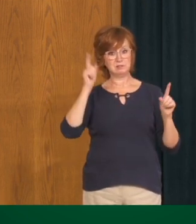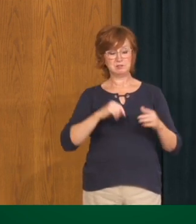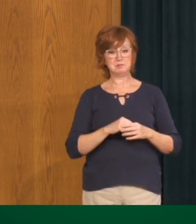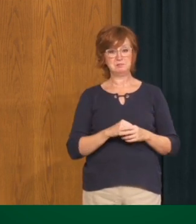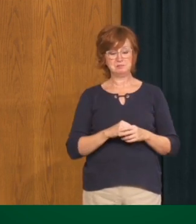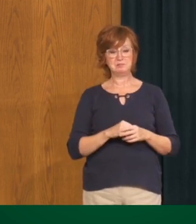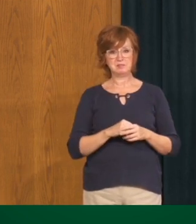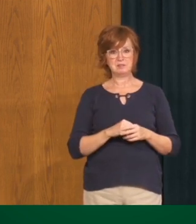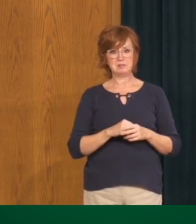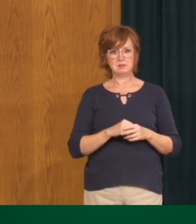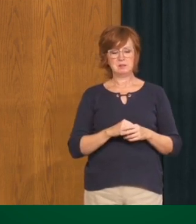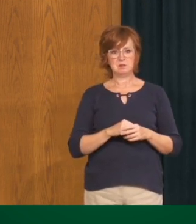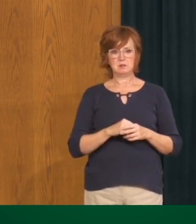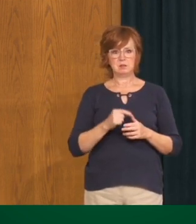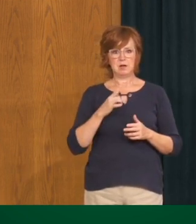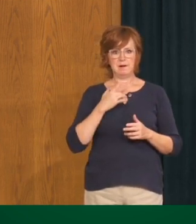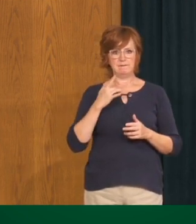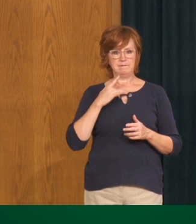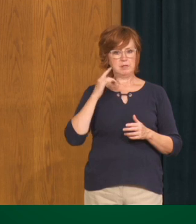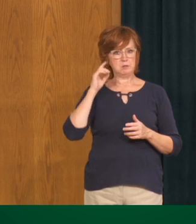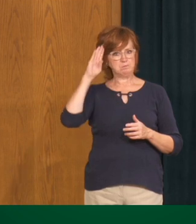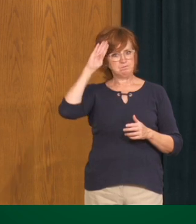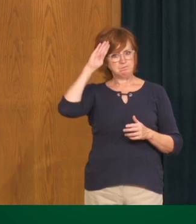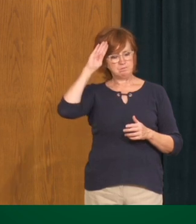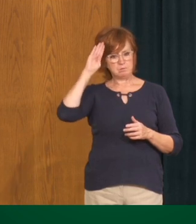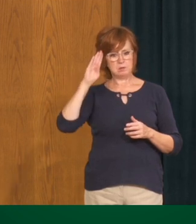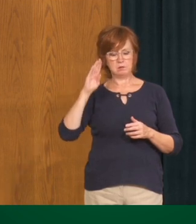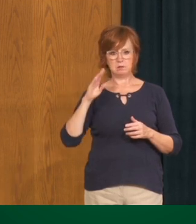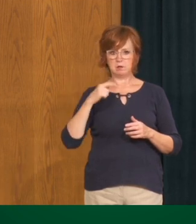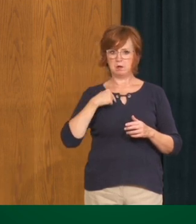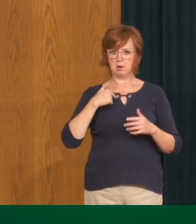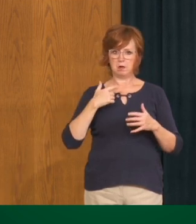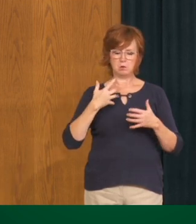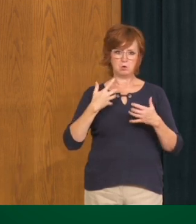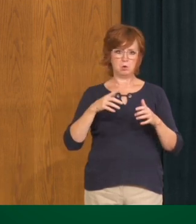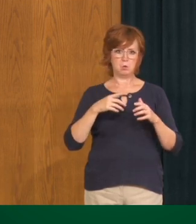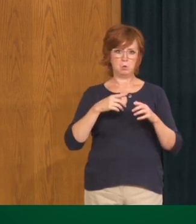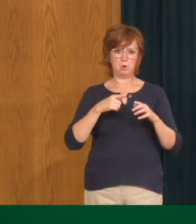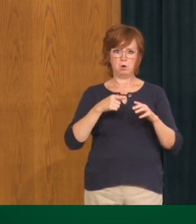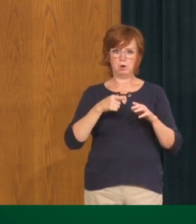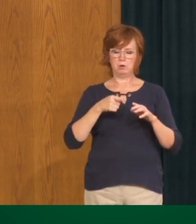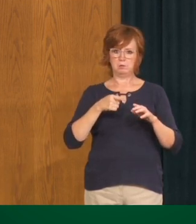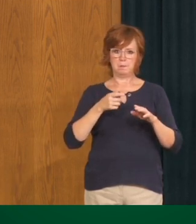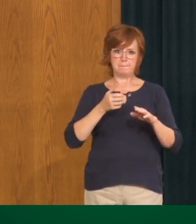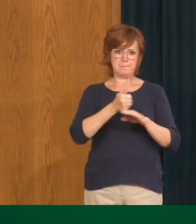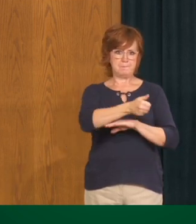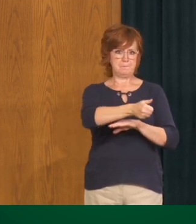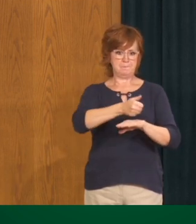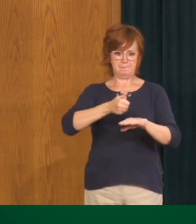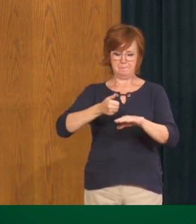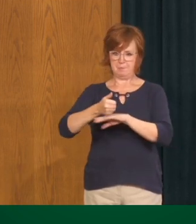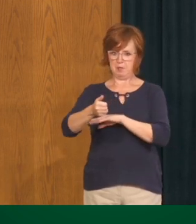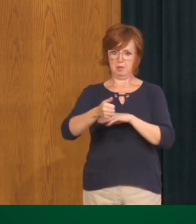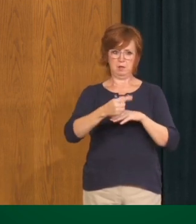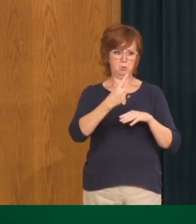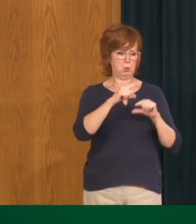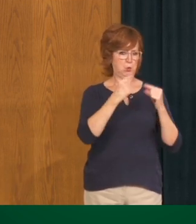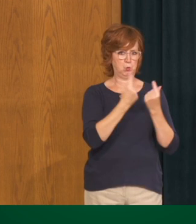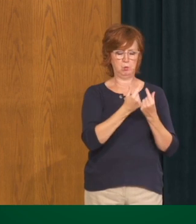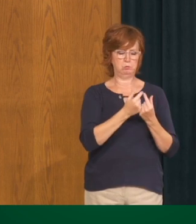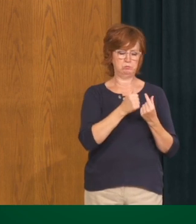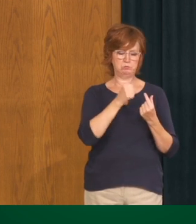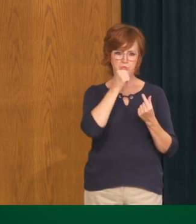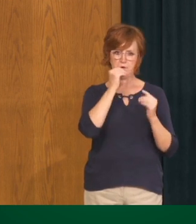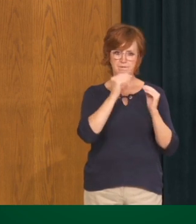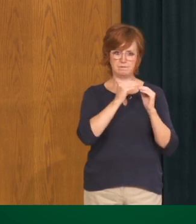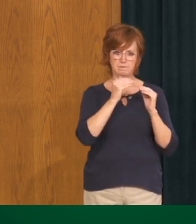see. But I'm very conscious of the fact that I certainly don't want to keep pointing to specific cultural or religious groups in